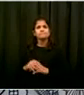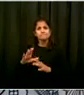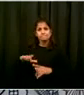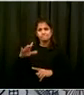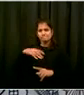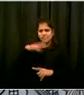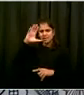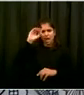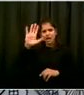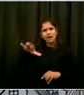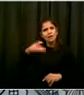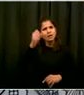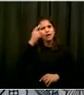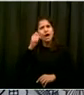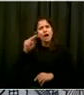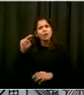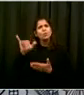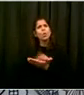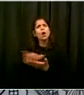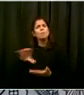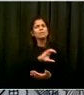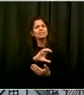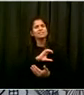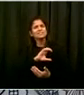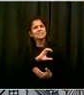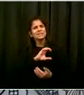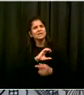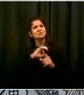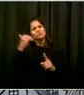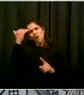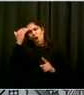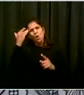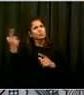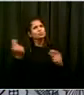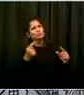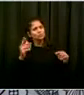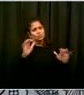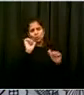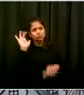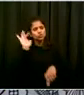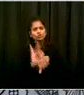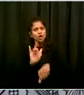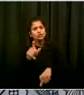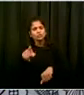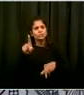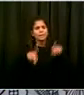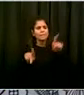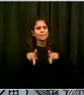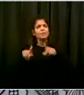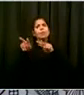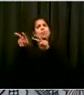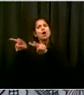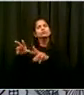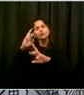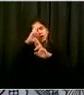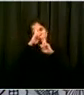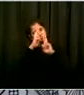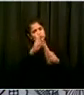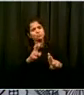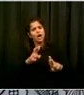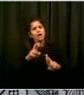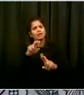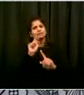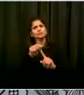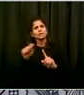reason to arrest these people based on long precedent and specific approval from the mayor's office. So